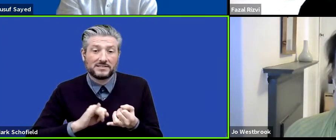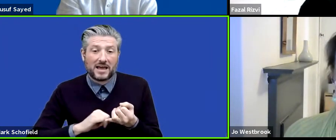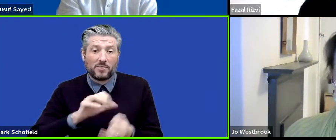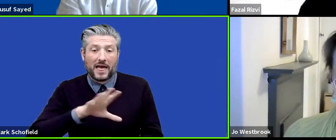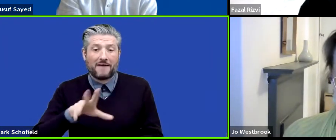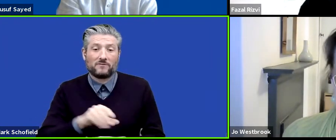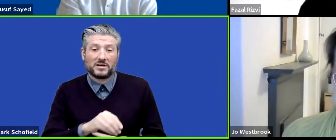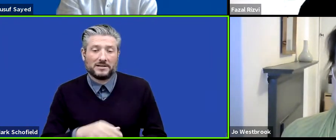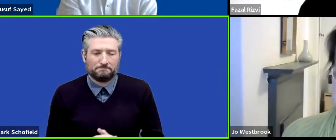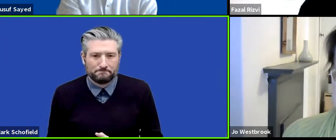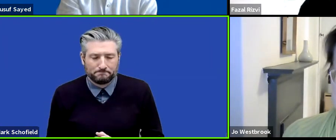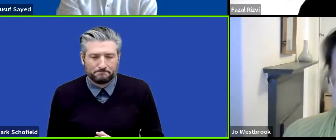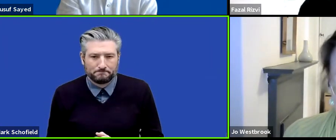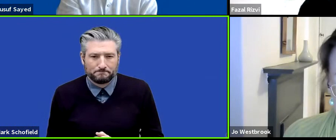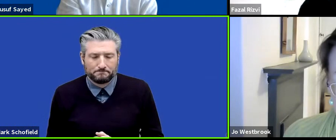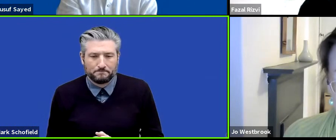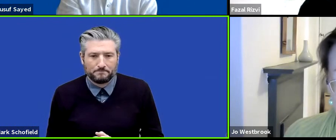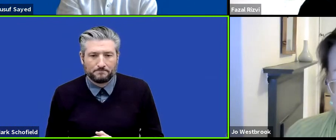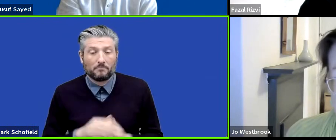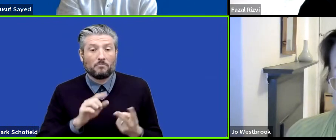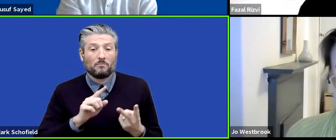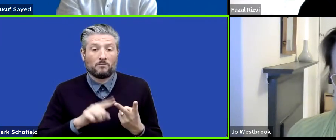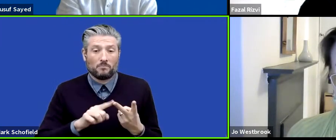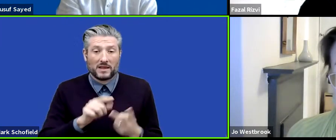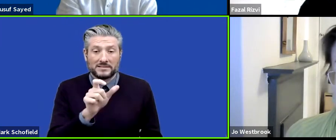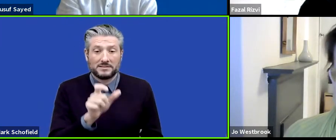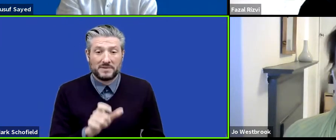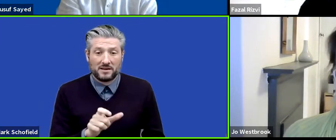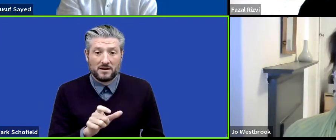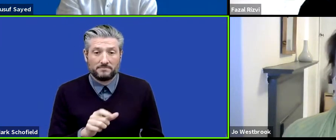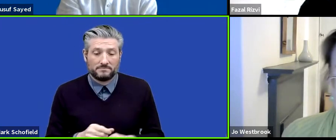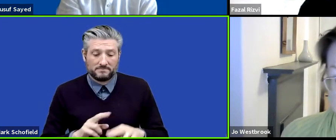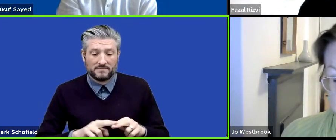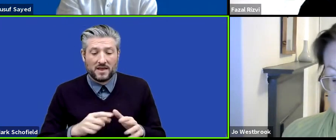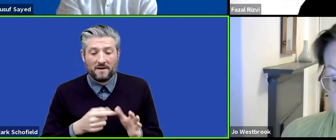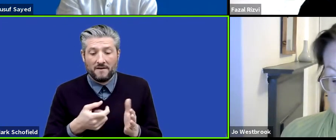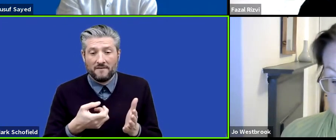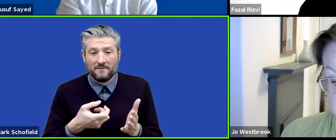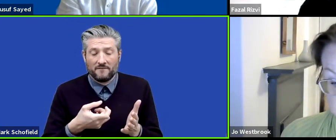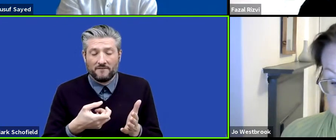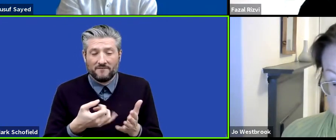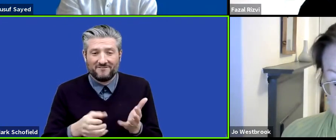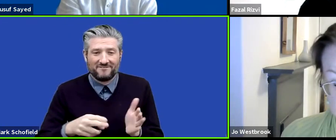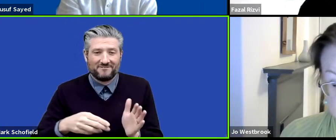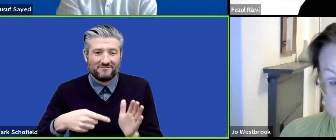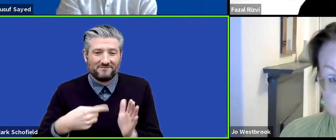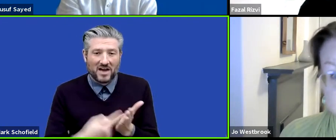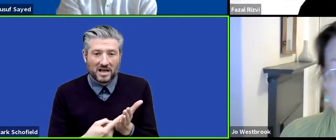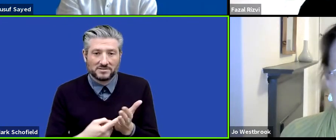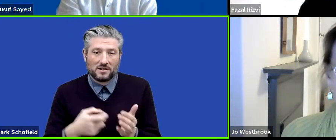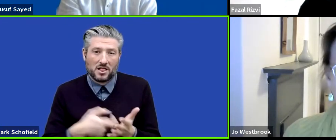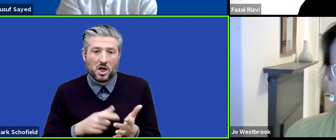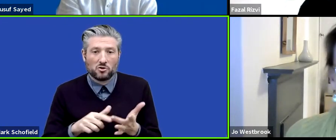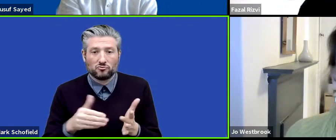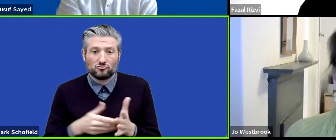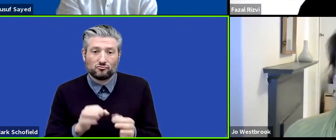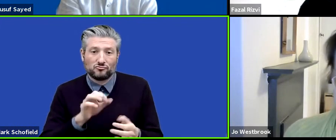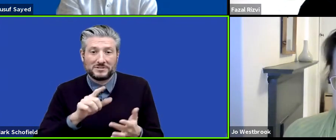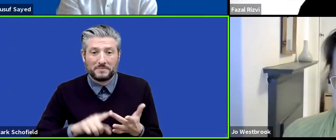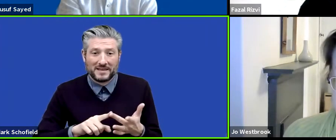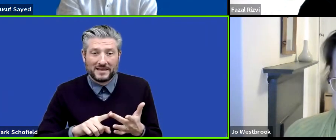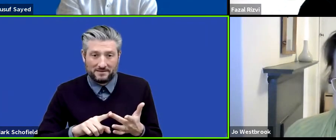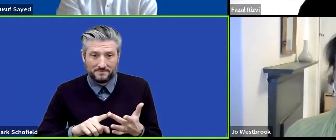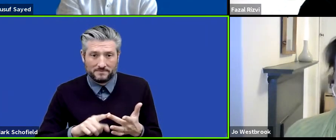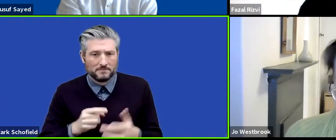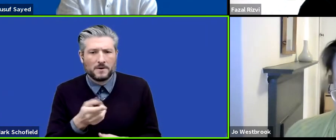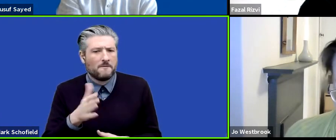Fazal Rizvi is Professor Emeritus at the University of Melbourne in Australia, and it's now 4 in the morning